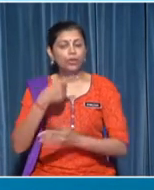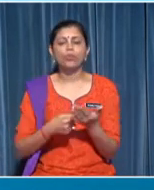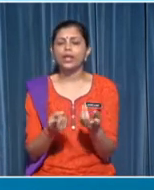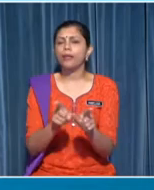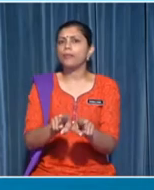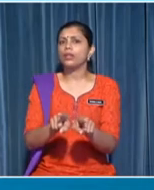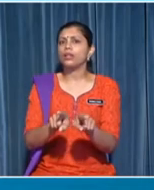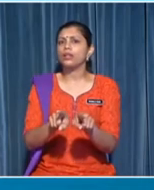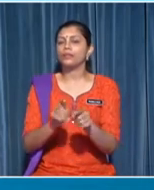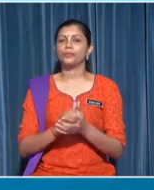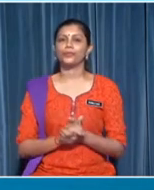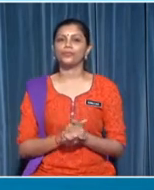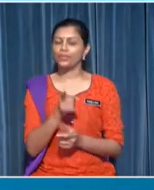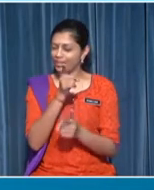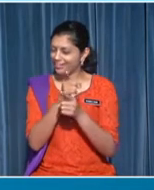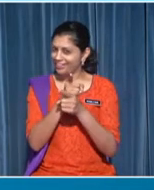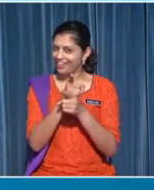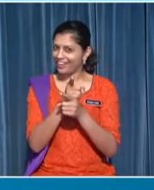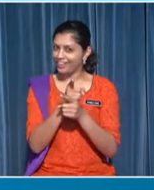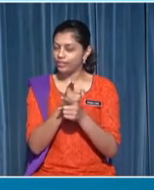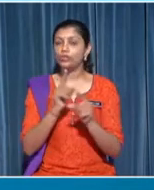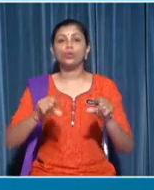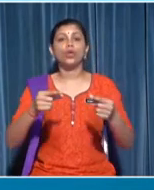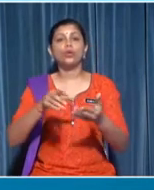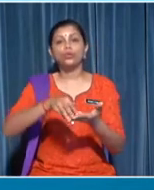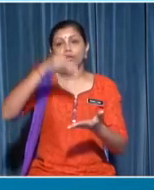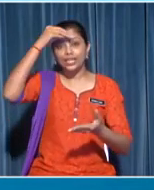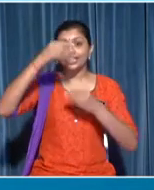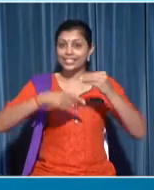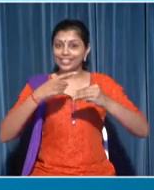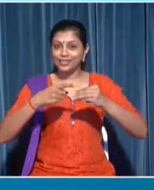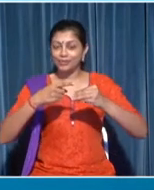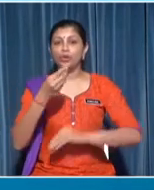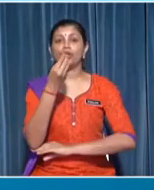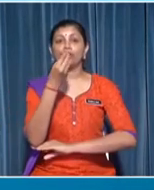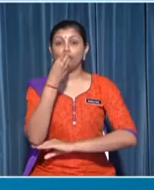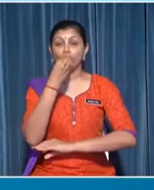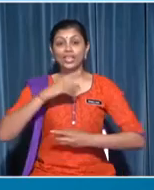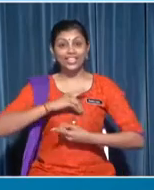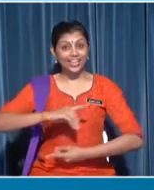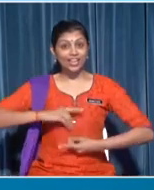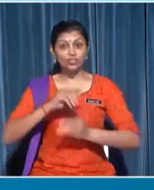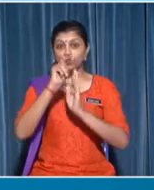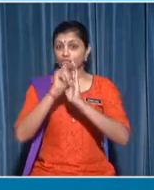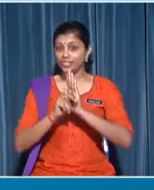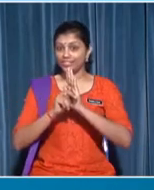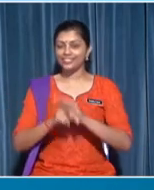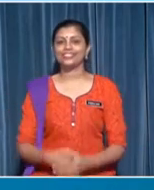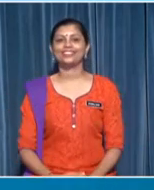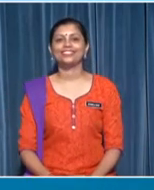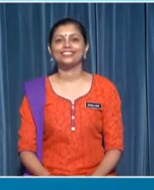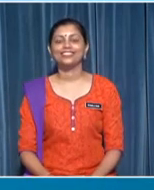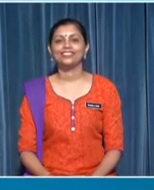Yes, you're right. We are going to learn about food digestion. Okay,